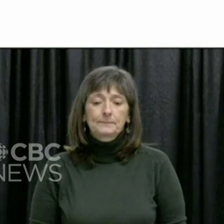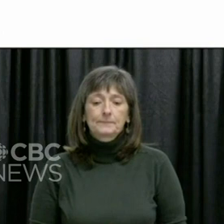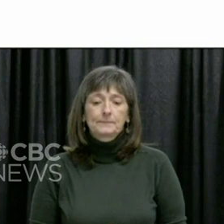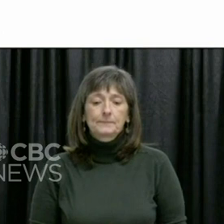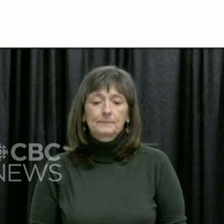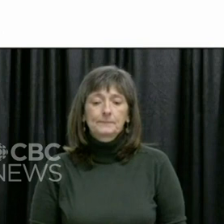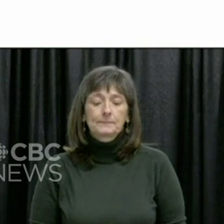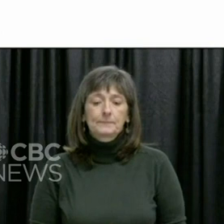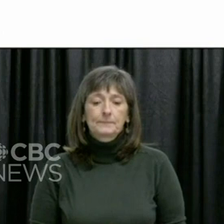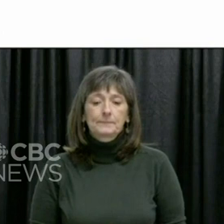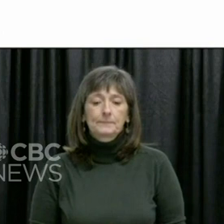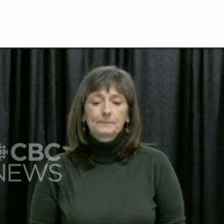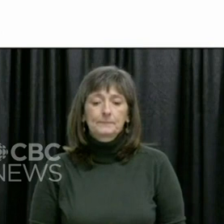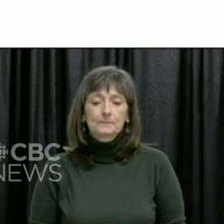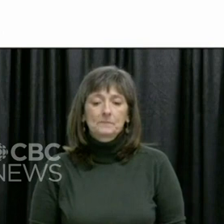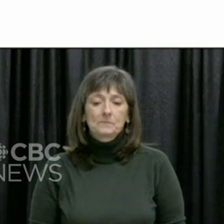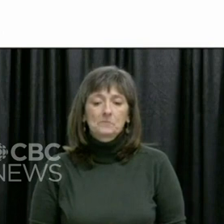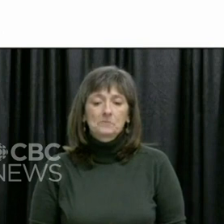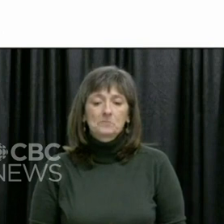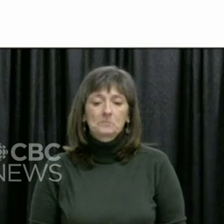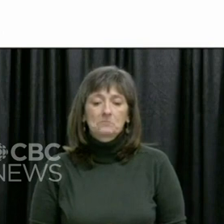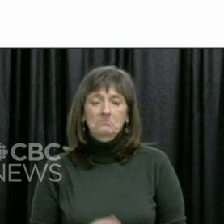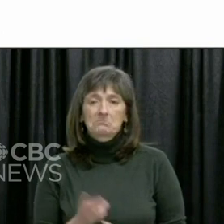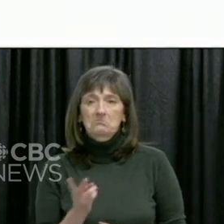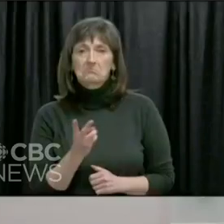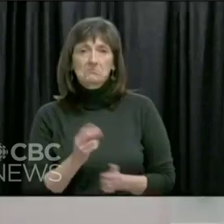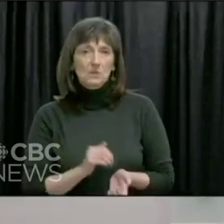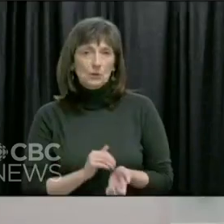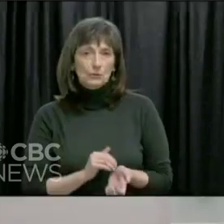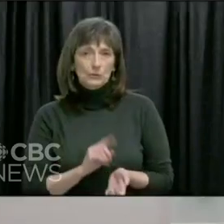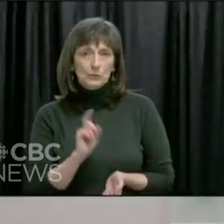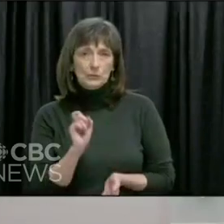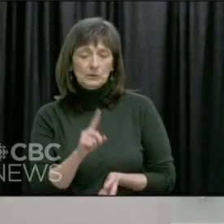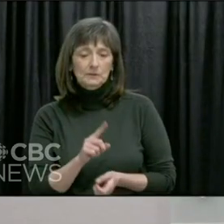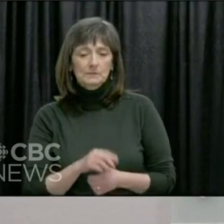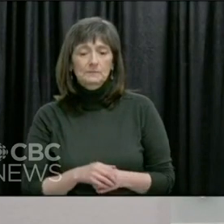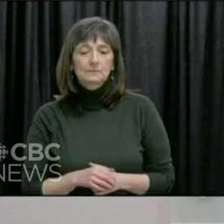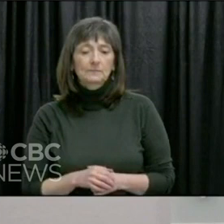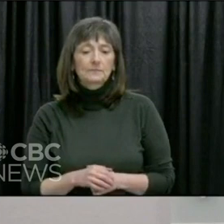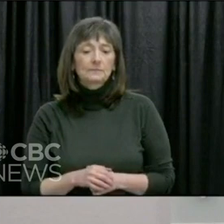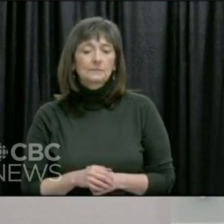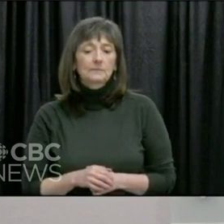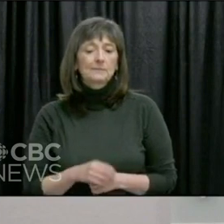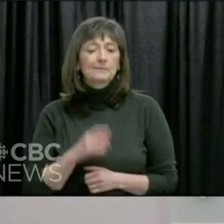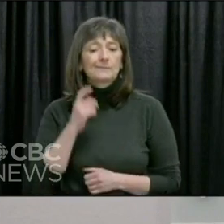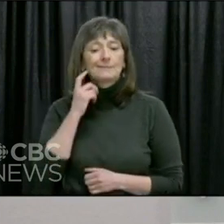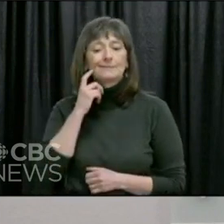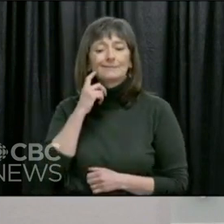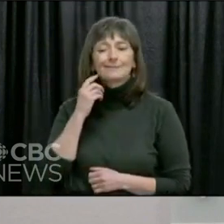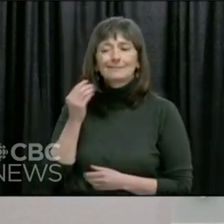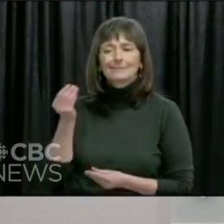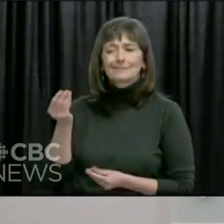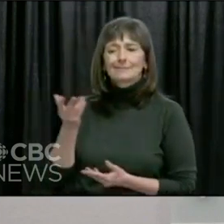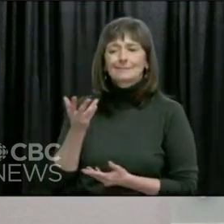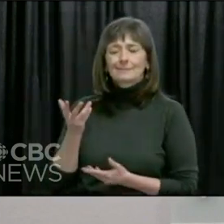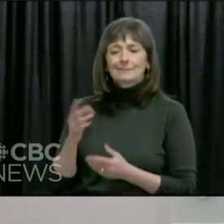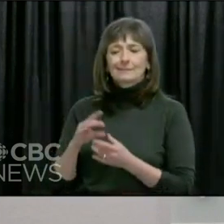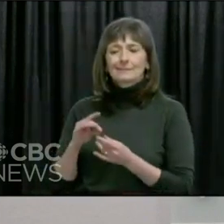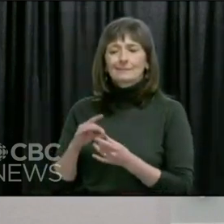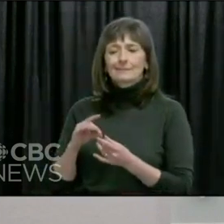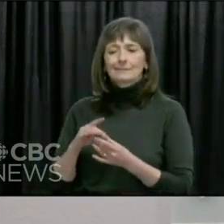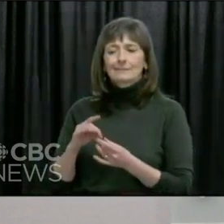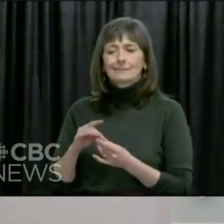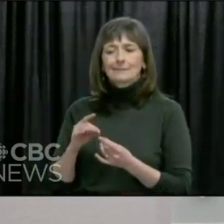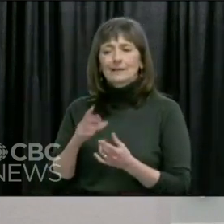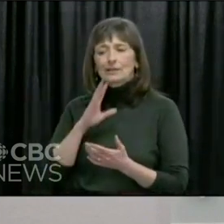Question for either the Chief Medical Officer of Health or the Minister. I've heard from sources that the lab here is in the process of doing validation